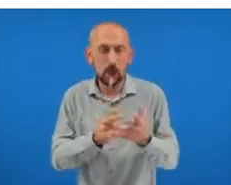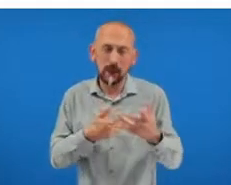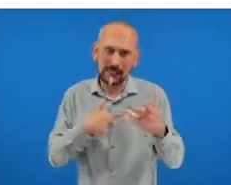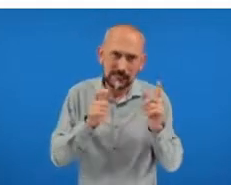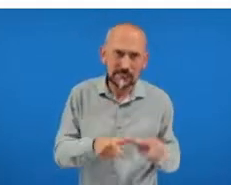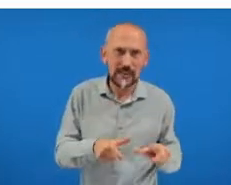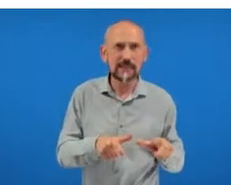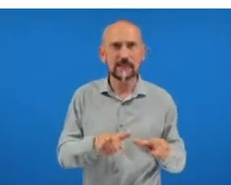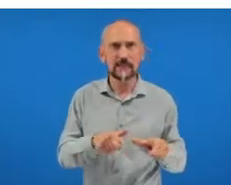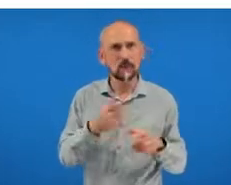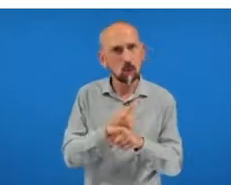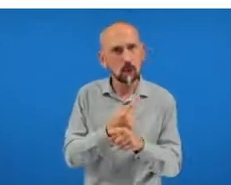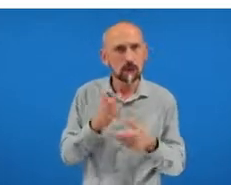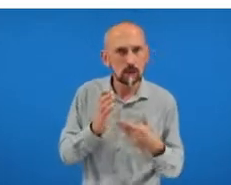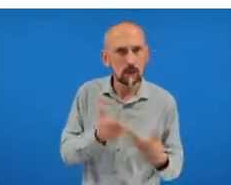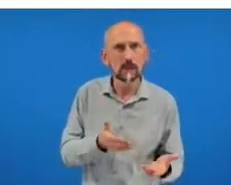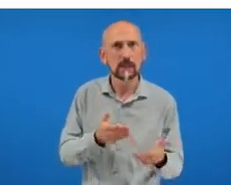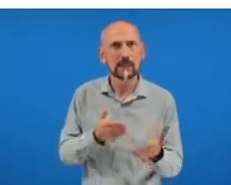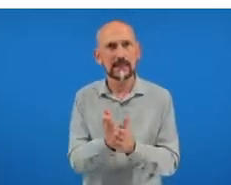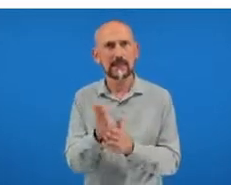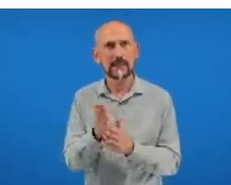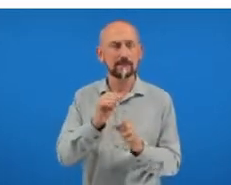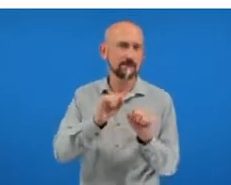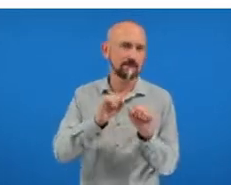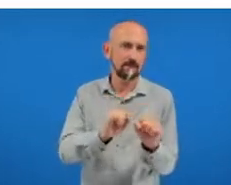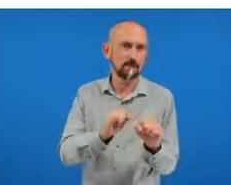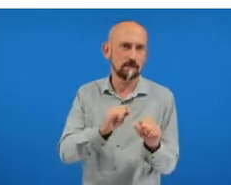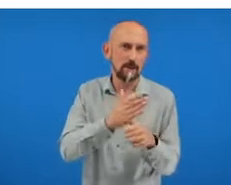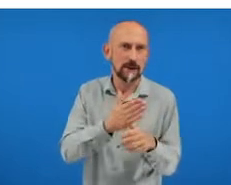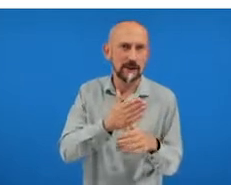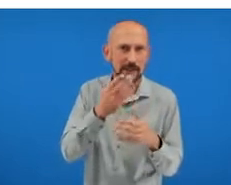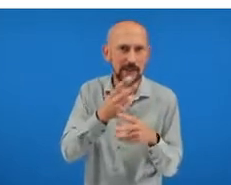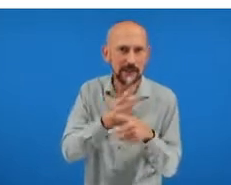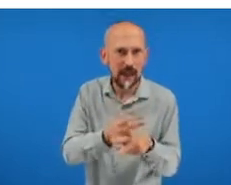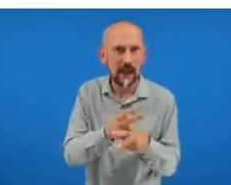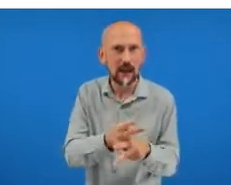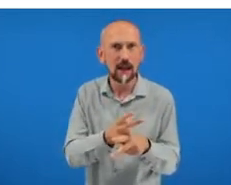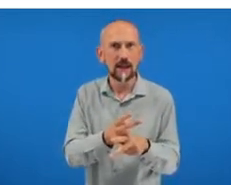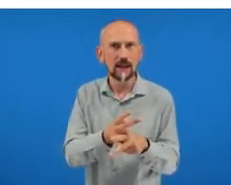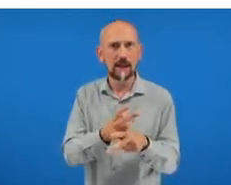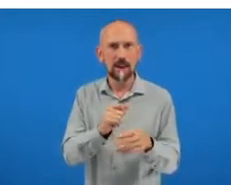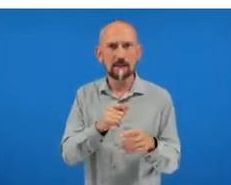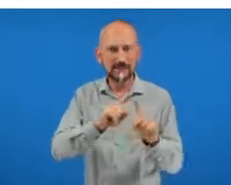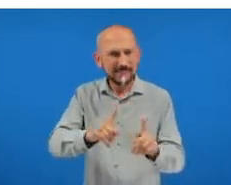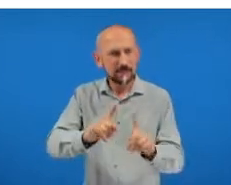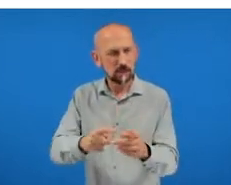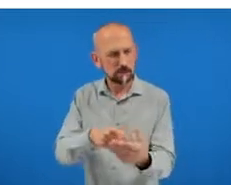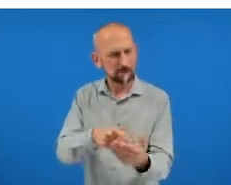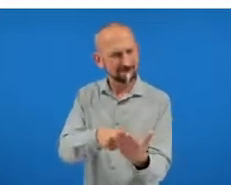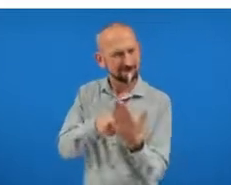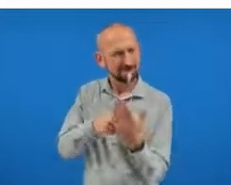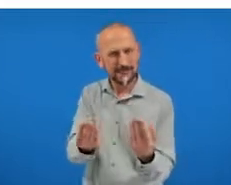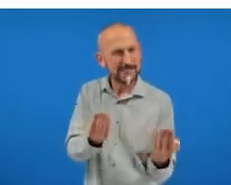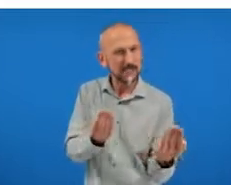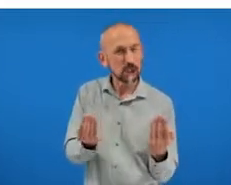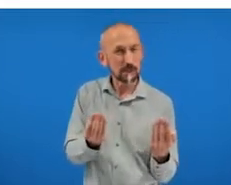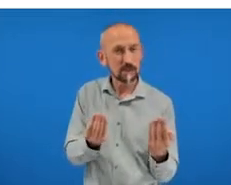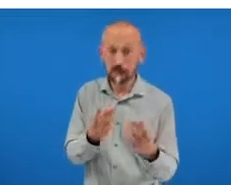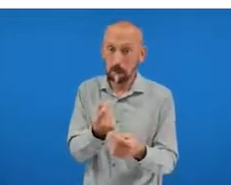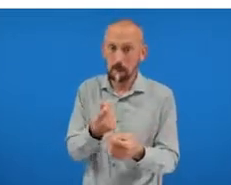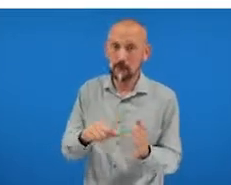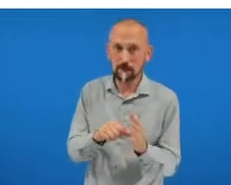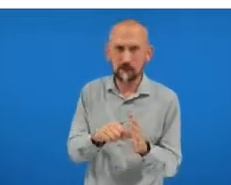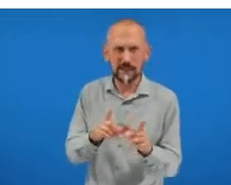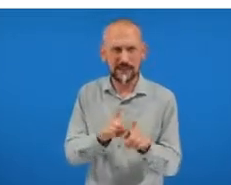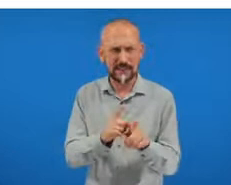different presentations that I found really difficult in anxiety disorders that I couldn't quite get my head around, and